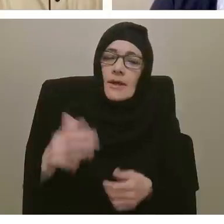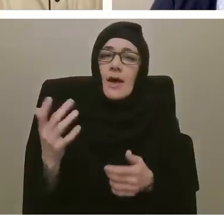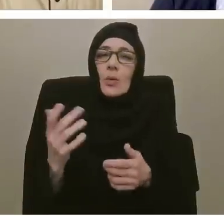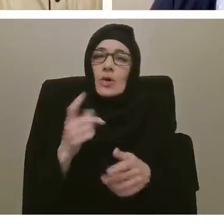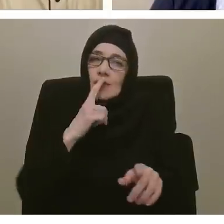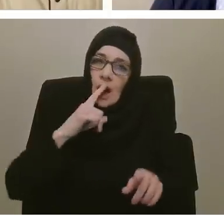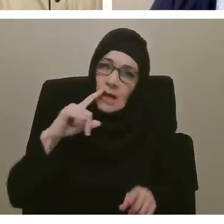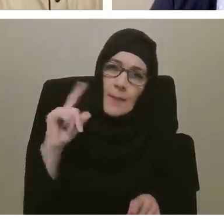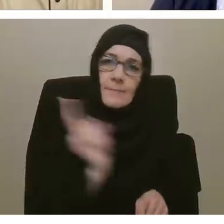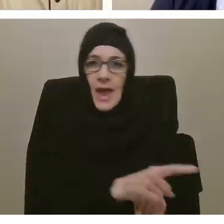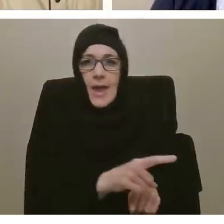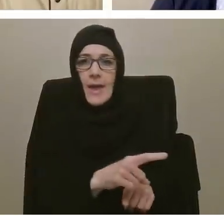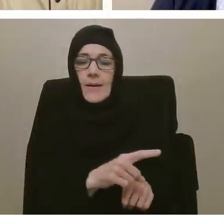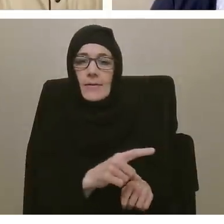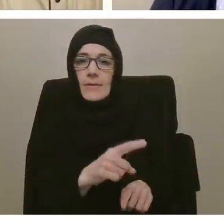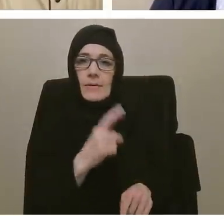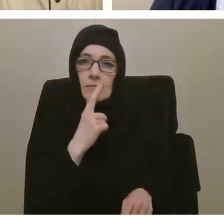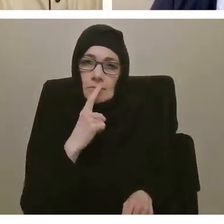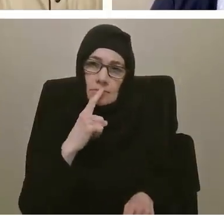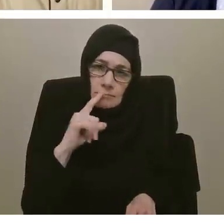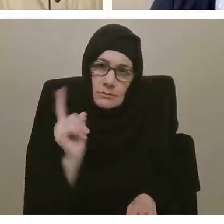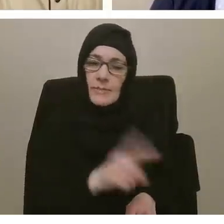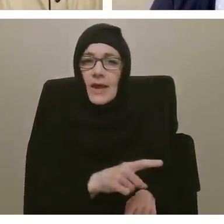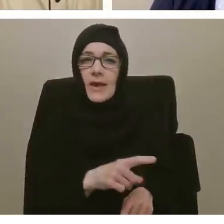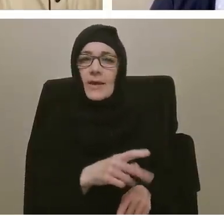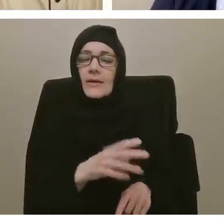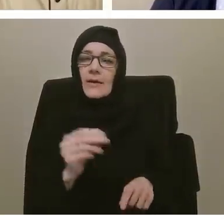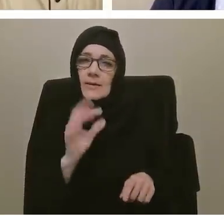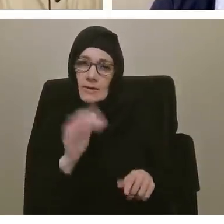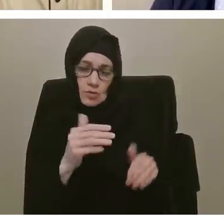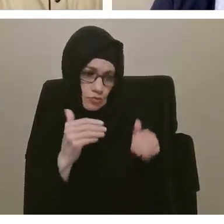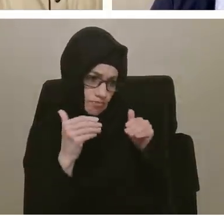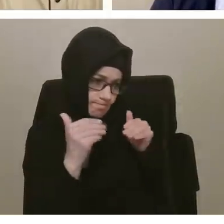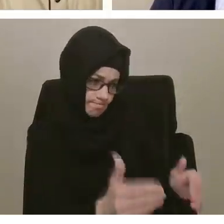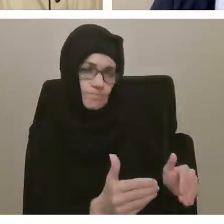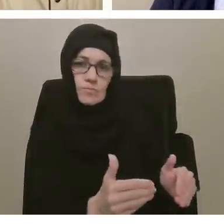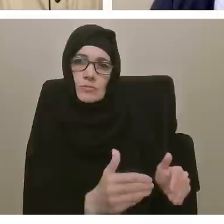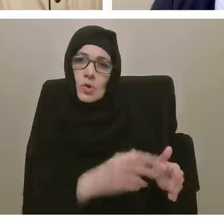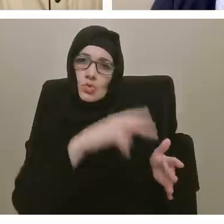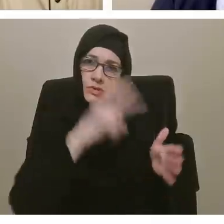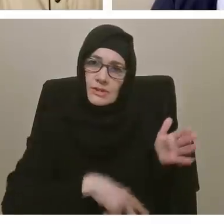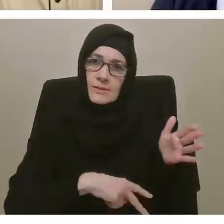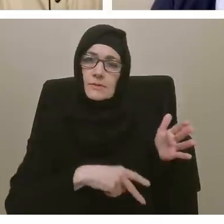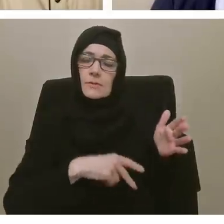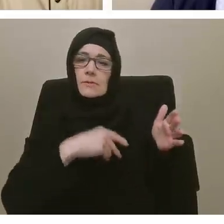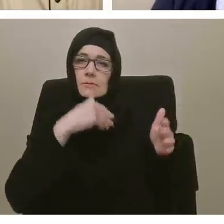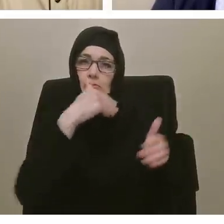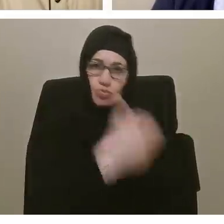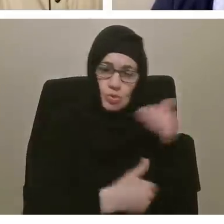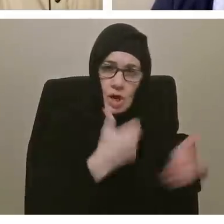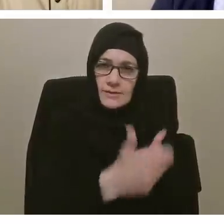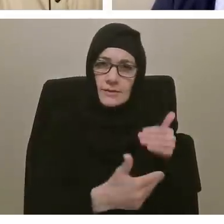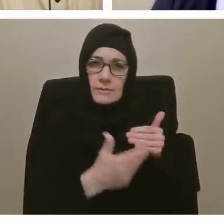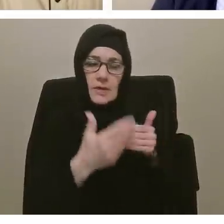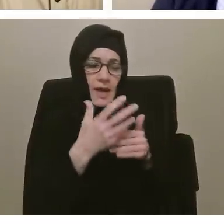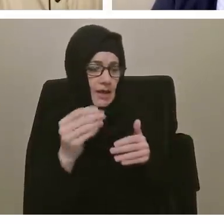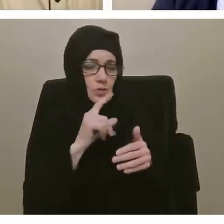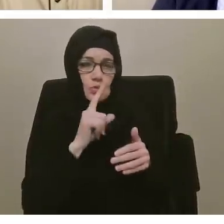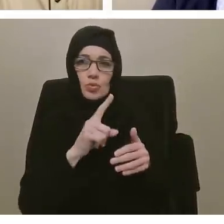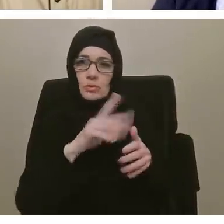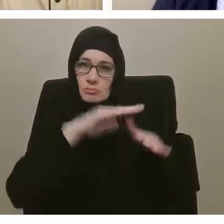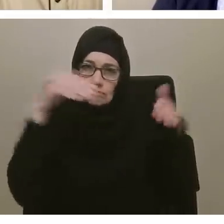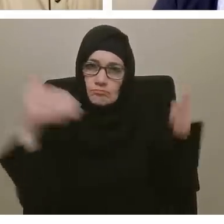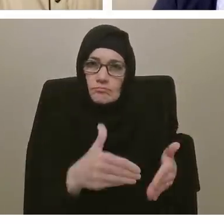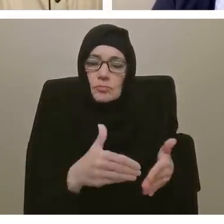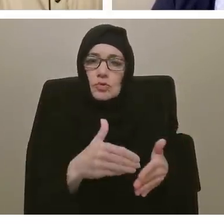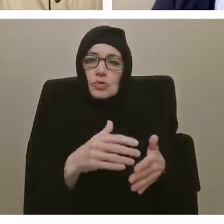This was a command, an injunction to proceed, to read, to process, and to look at the entirety